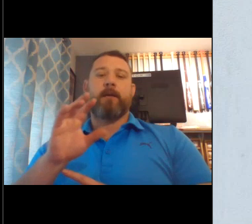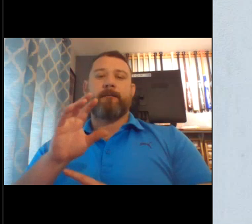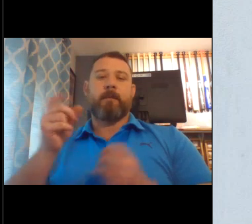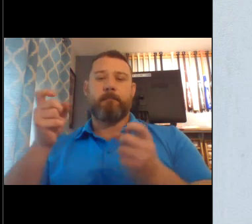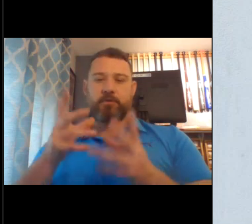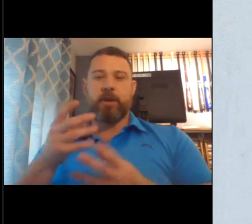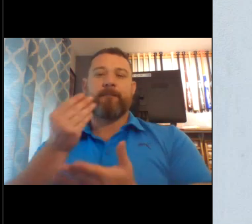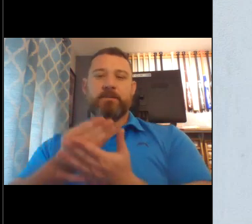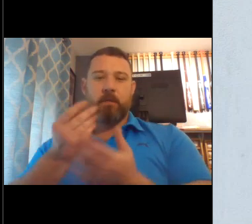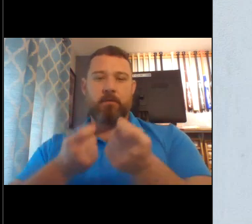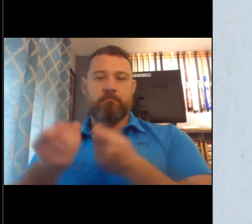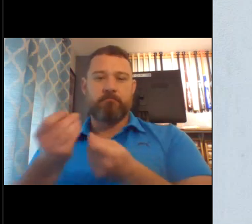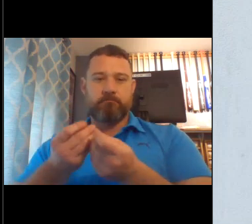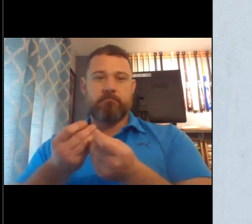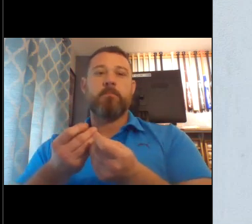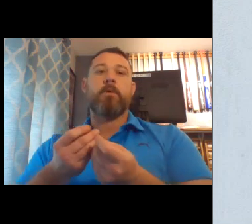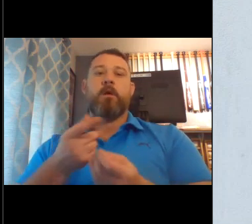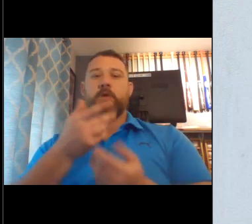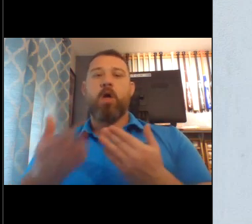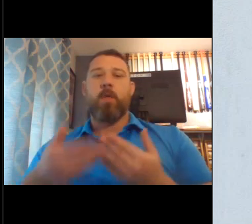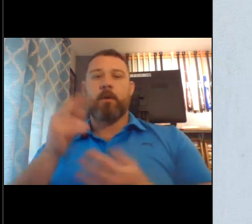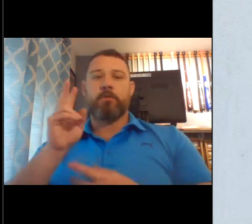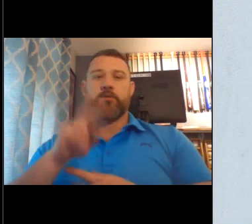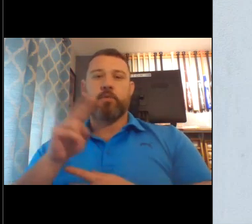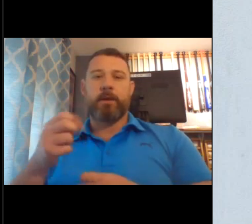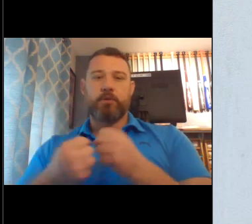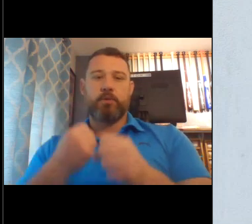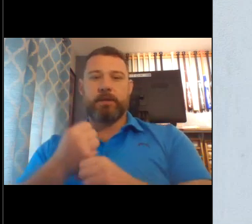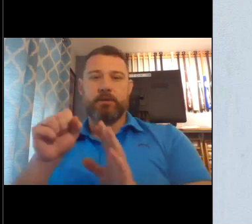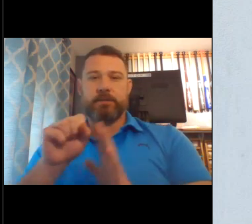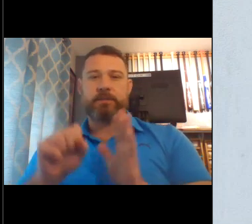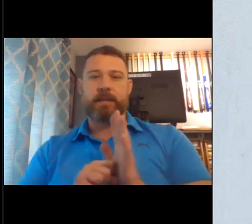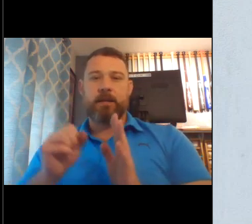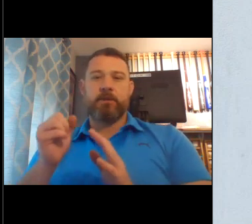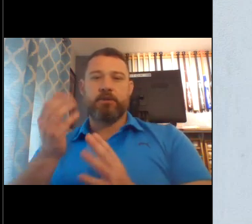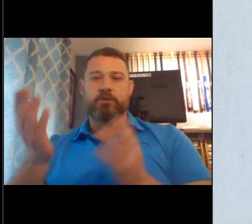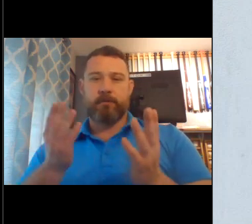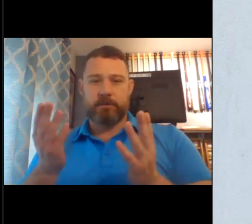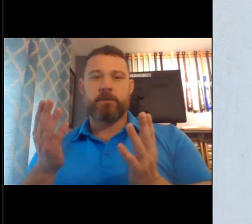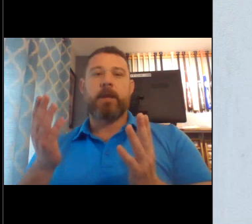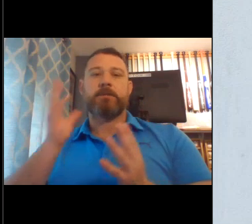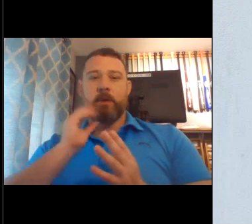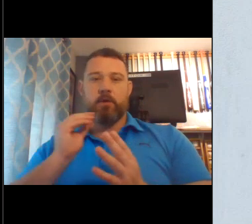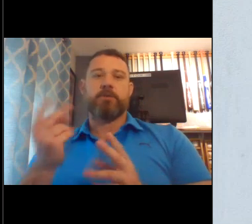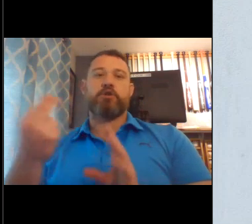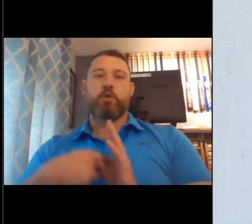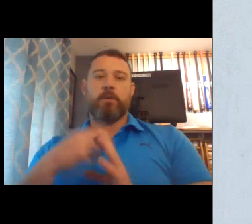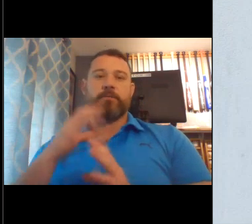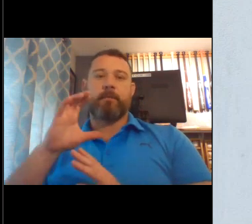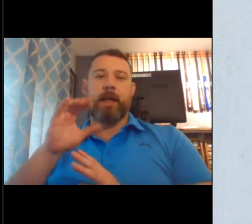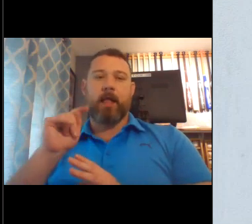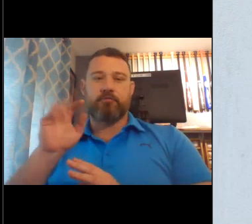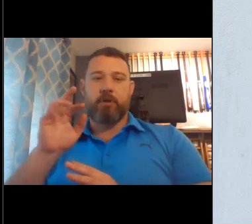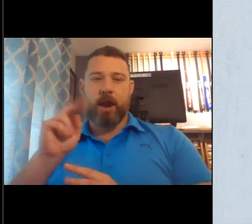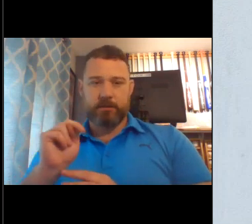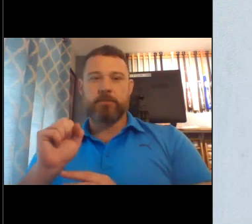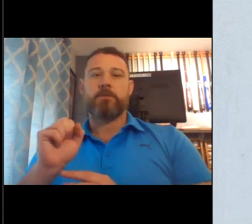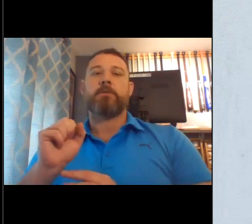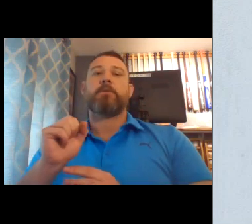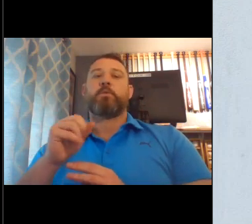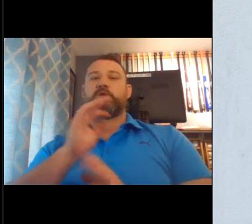Management. She has almost 22 years of state service experience and joins us from Caltrans, where she most recently served as the